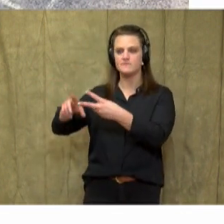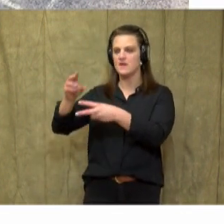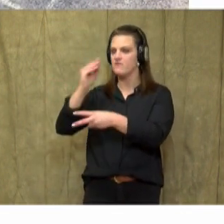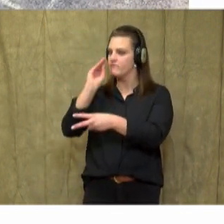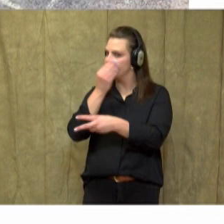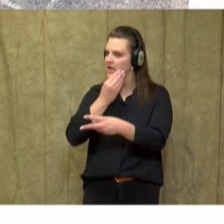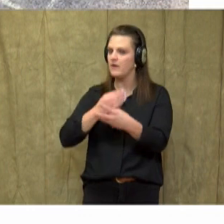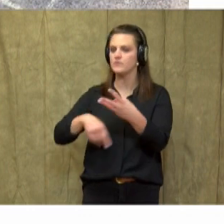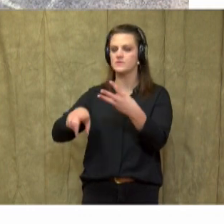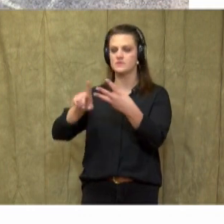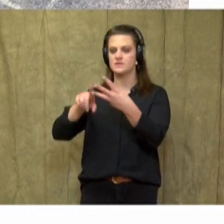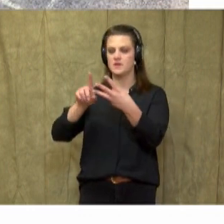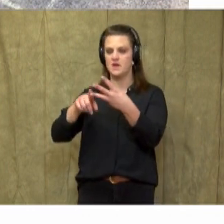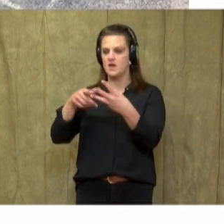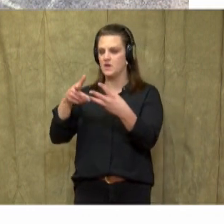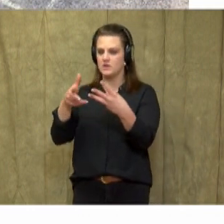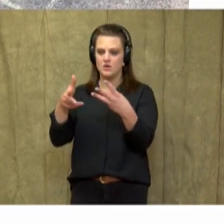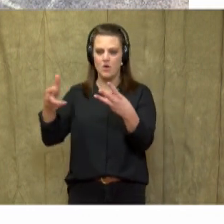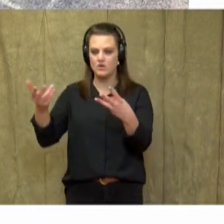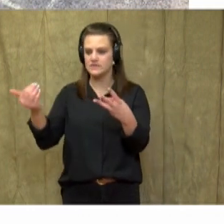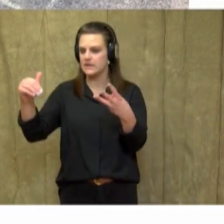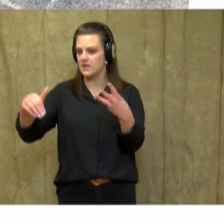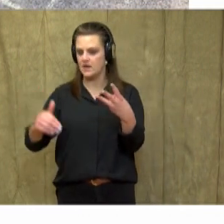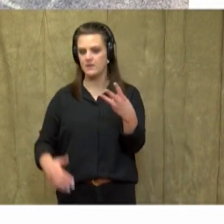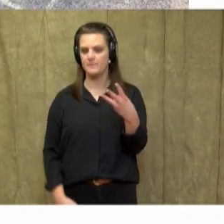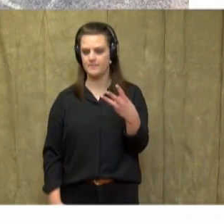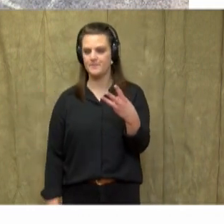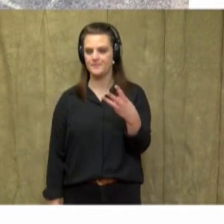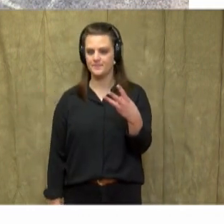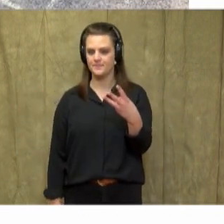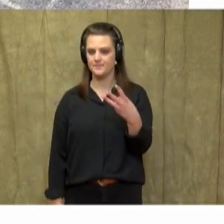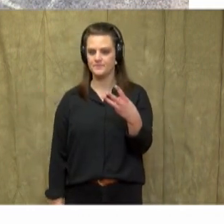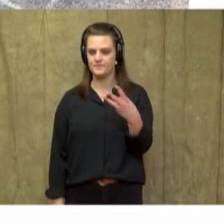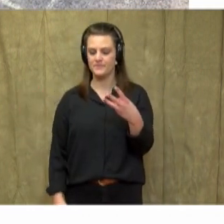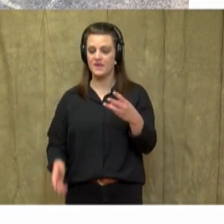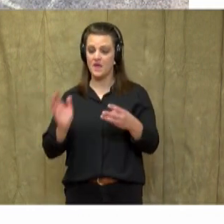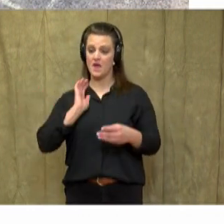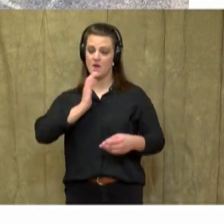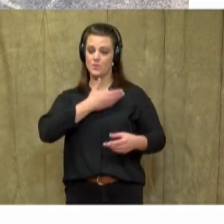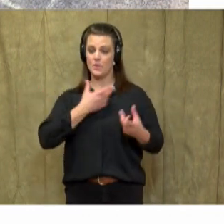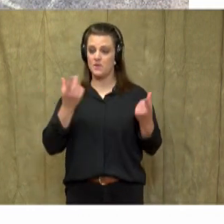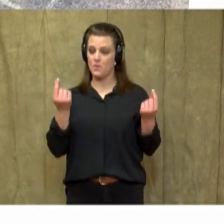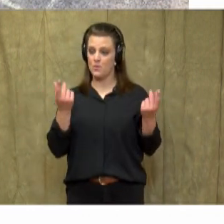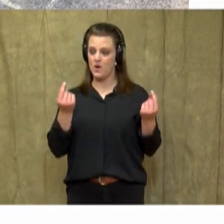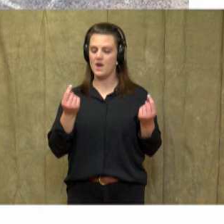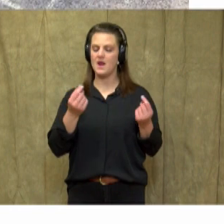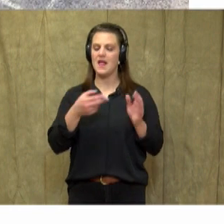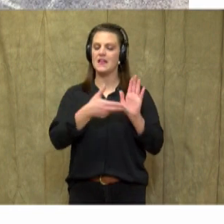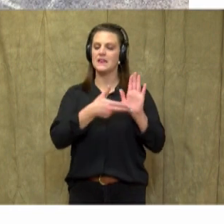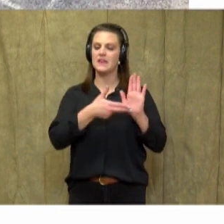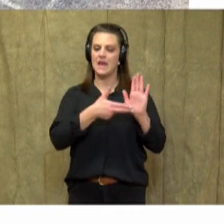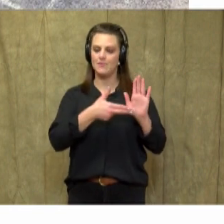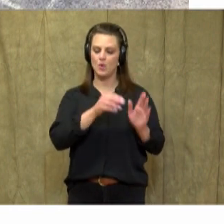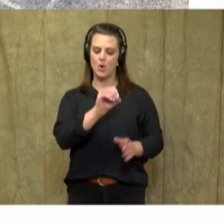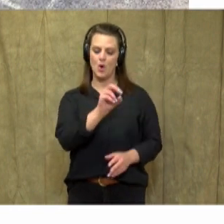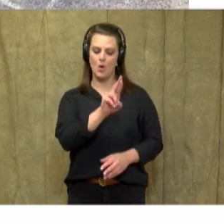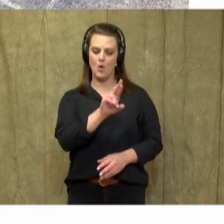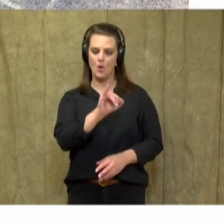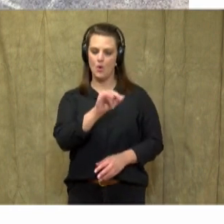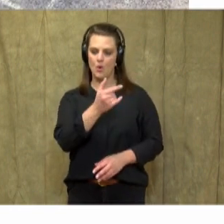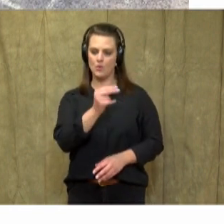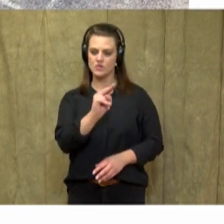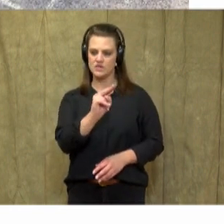flowers, you could use matchbox cards again. And what we did was we labeled the origin, We labeled